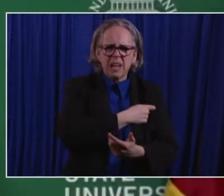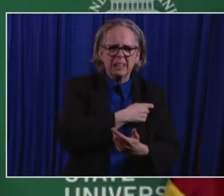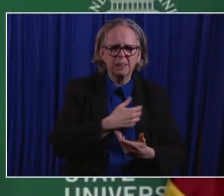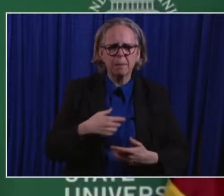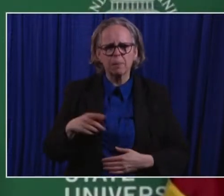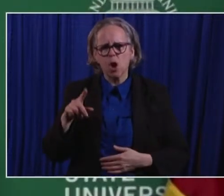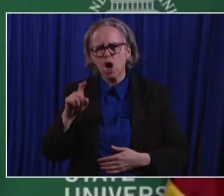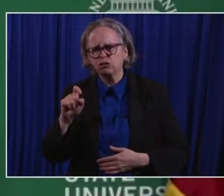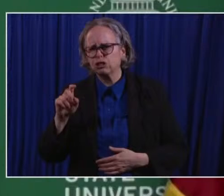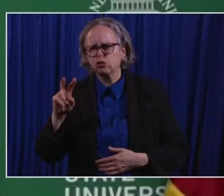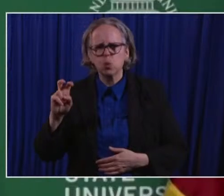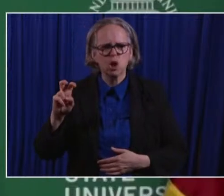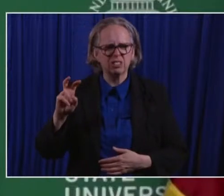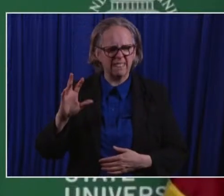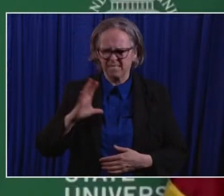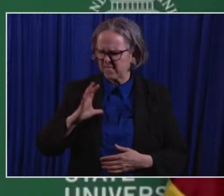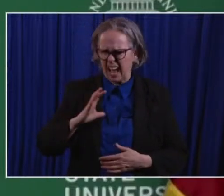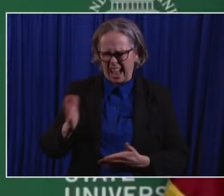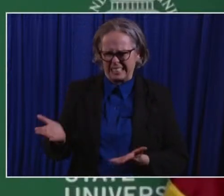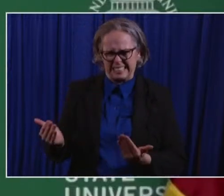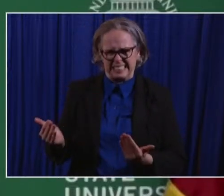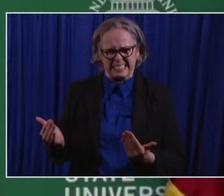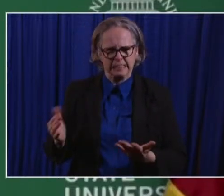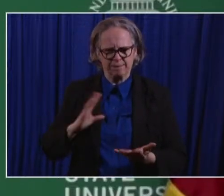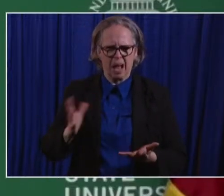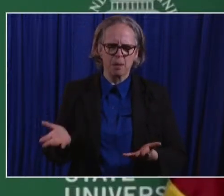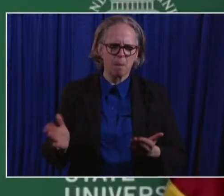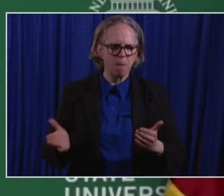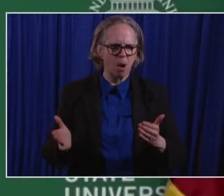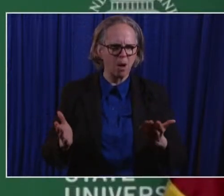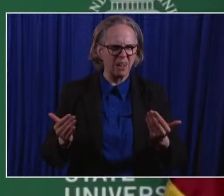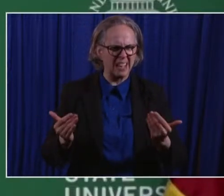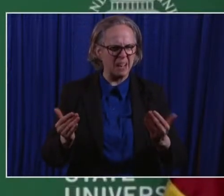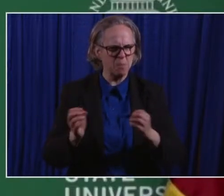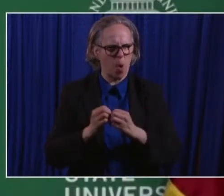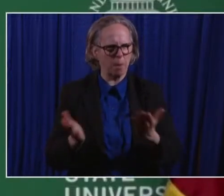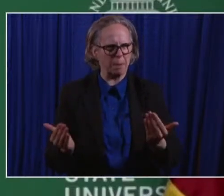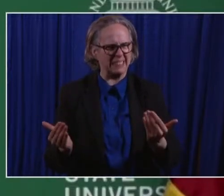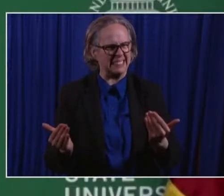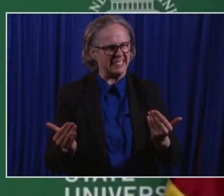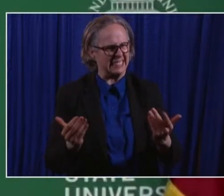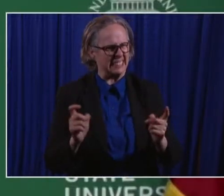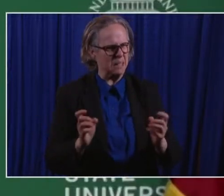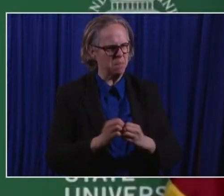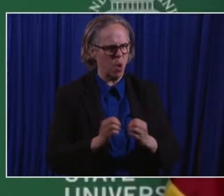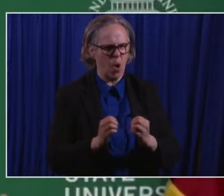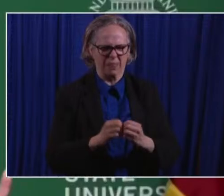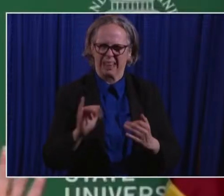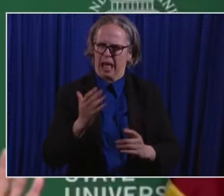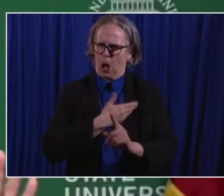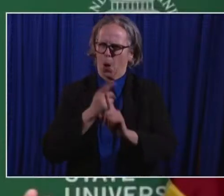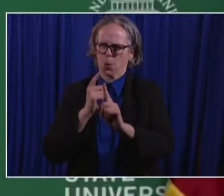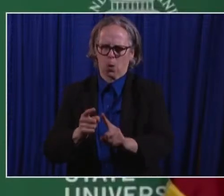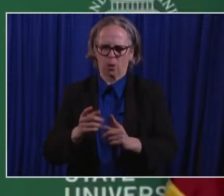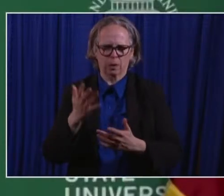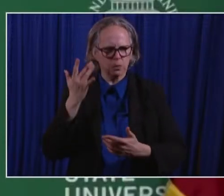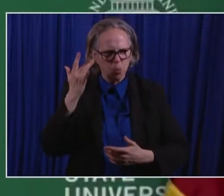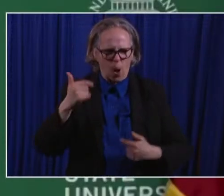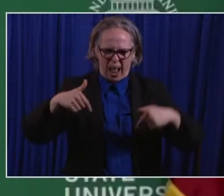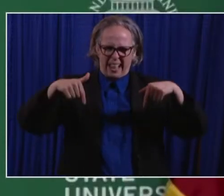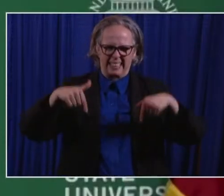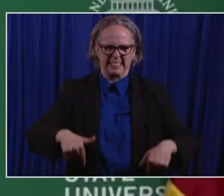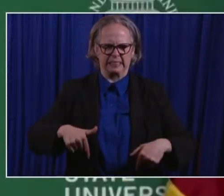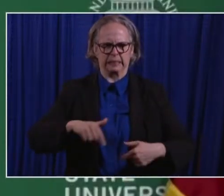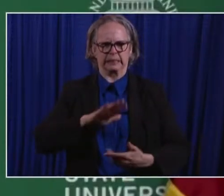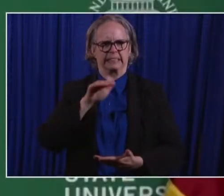who didn't have the vaccine before now. So we're going to continue to keep this place open. We're going to continue to keep as many